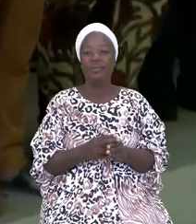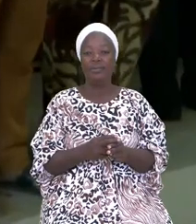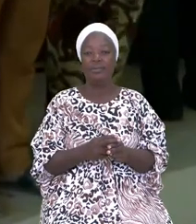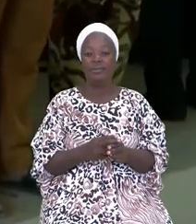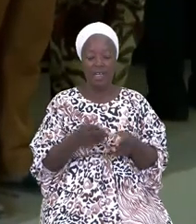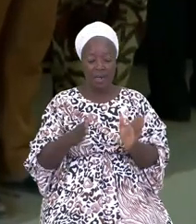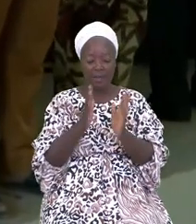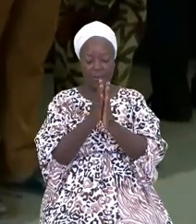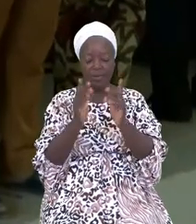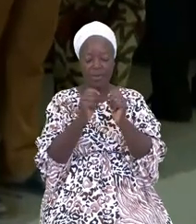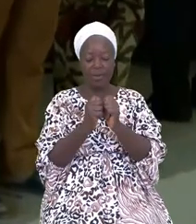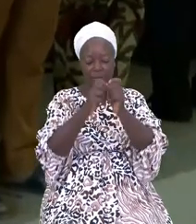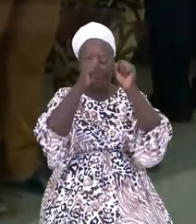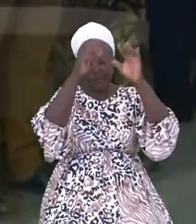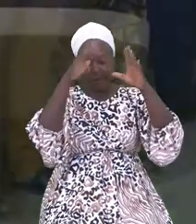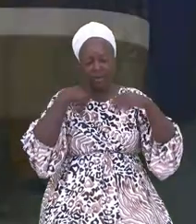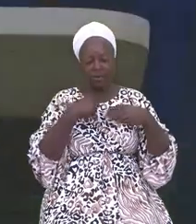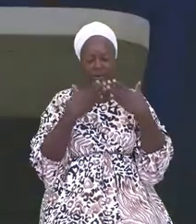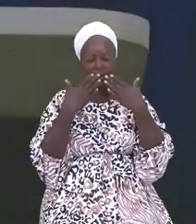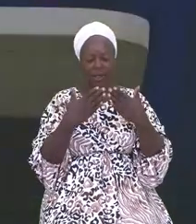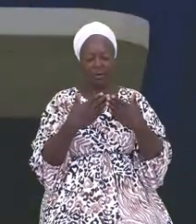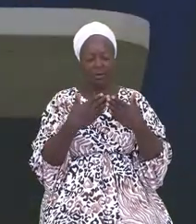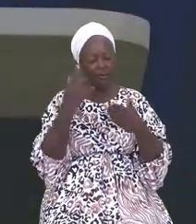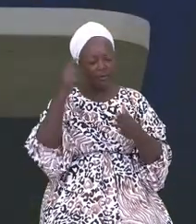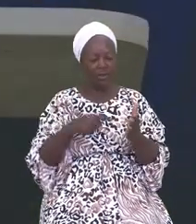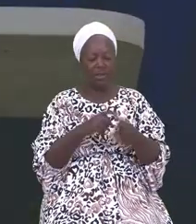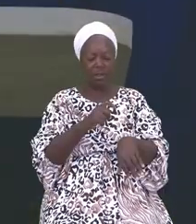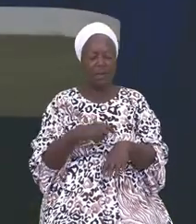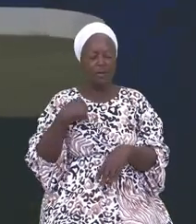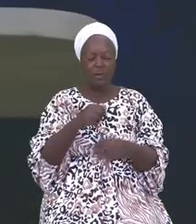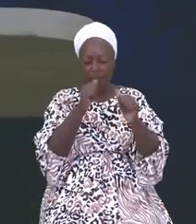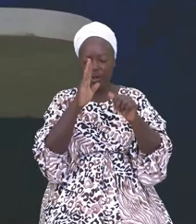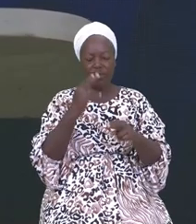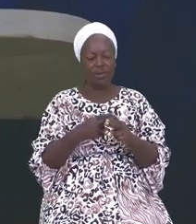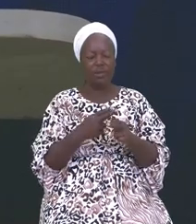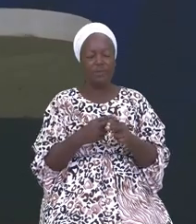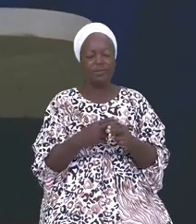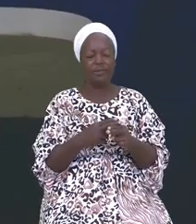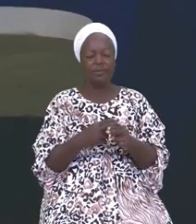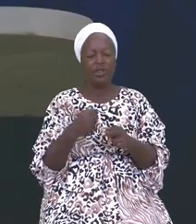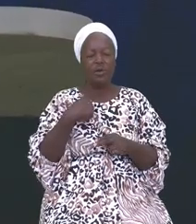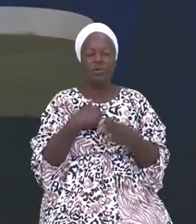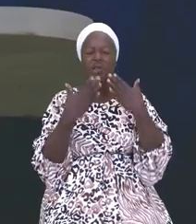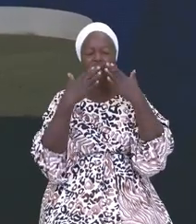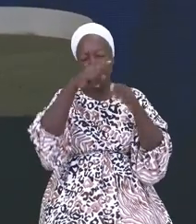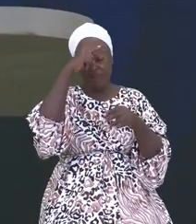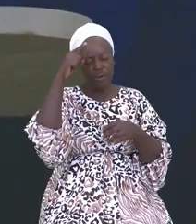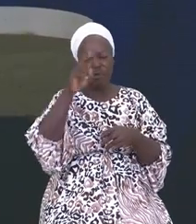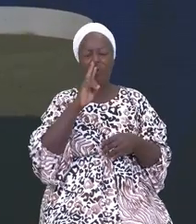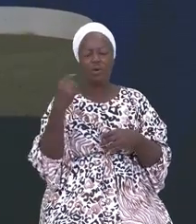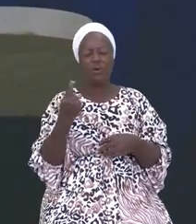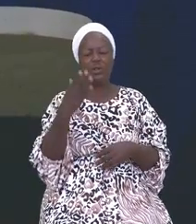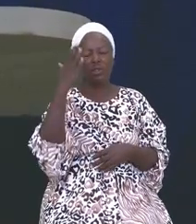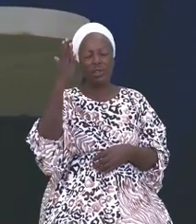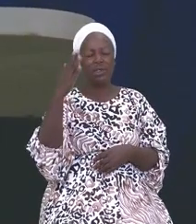Let's pray together. Father, we thank you this time. We bless your name. We thank you because you're always there.